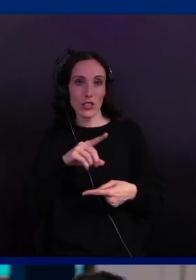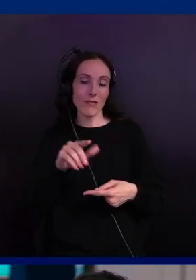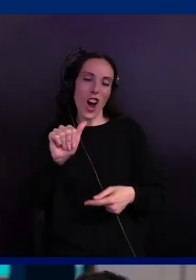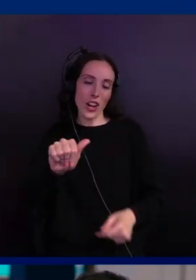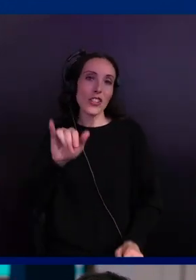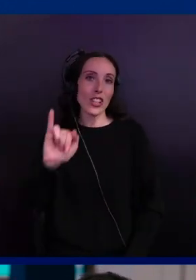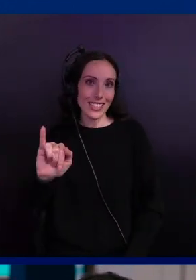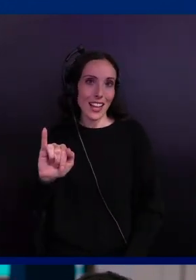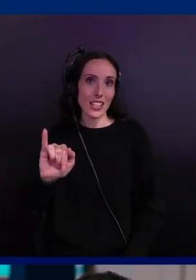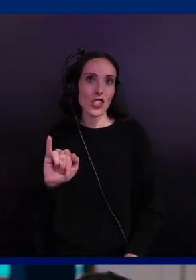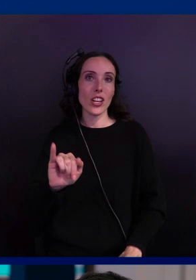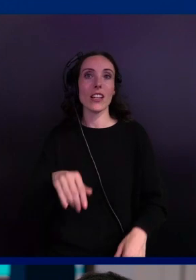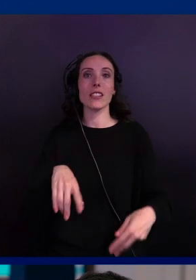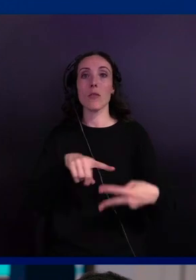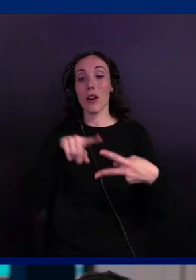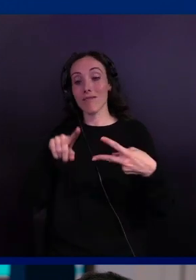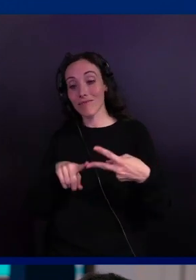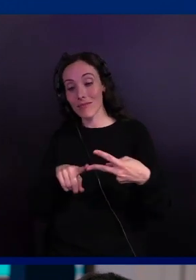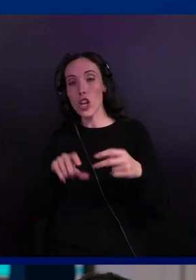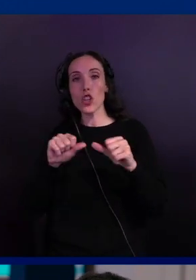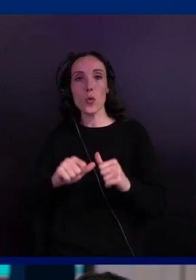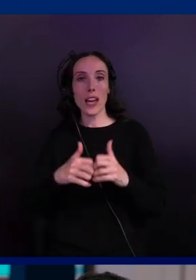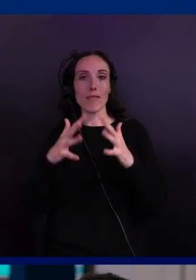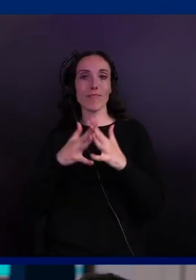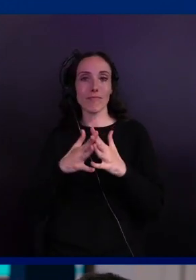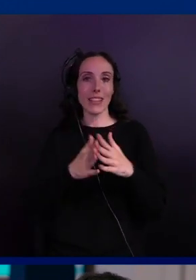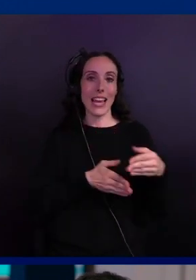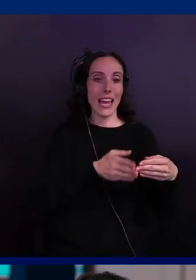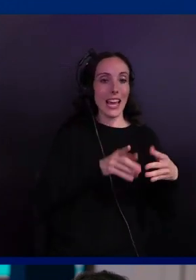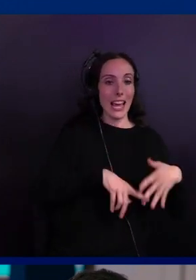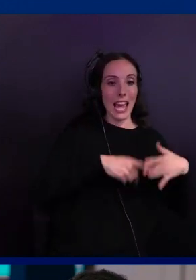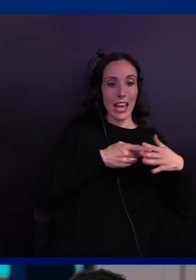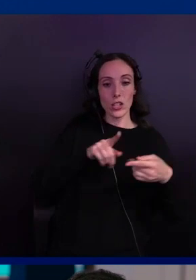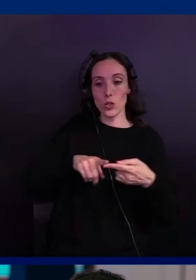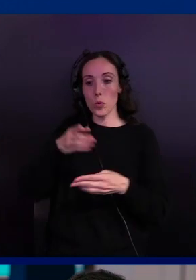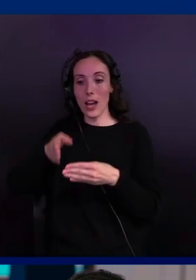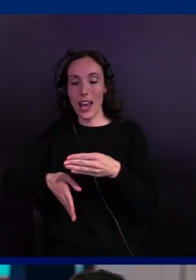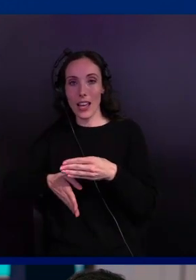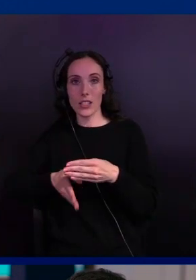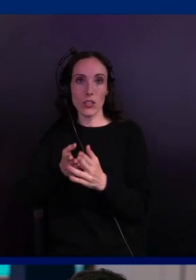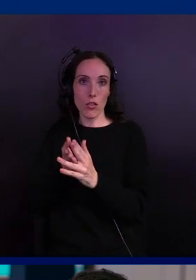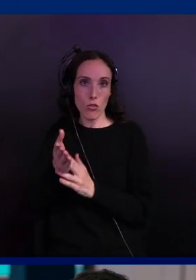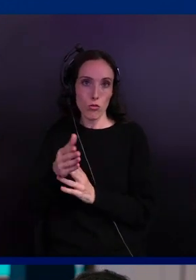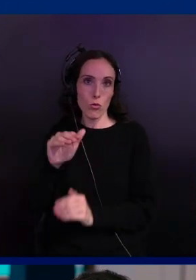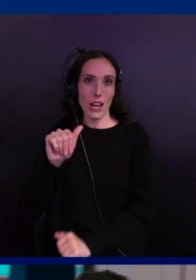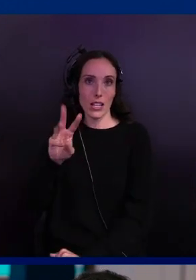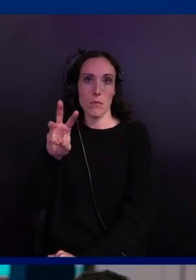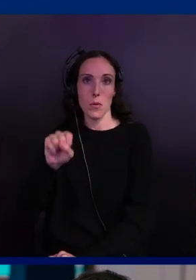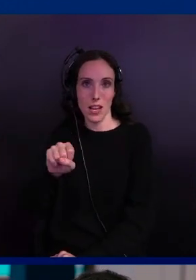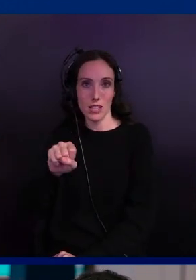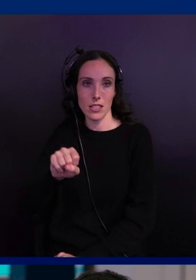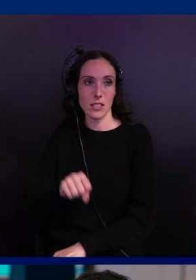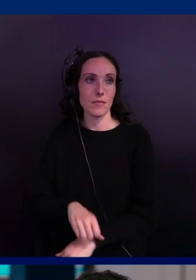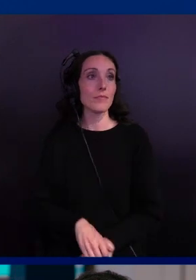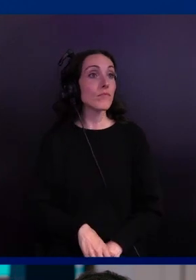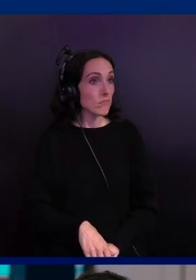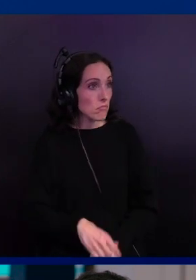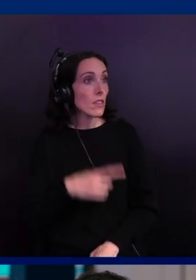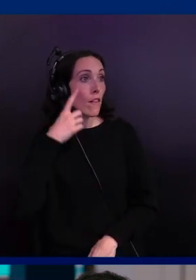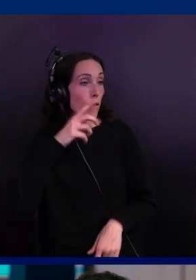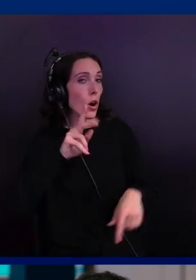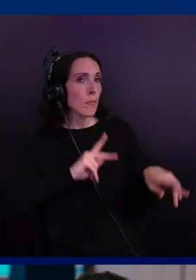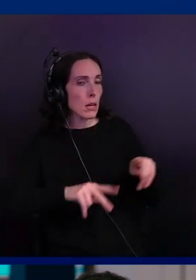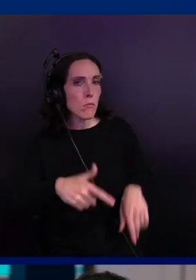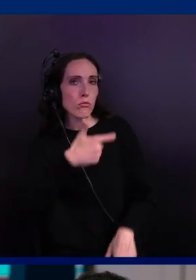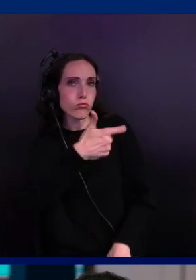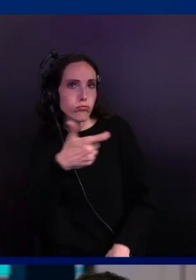SageMaker is you can build end-to-end machine learning models on AWS. So for our folks listening that